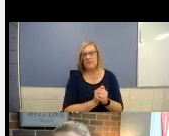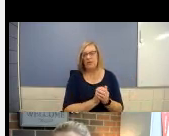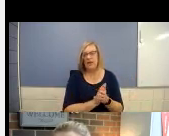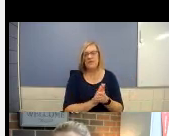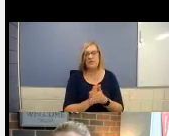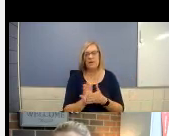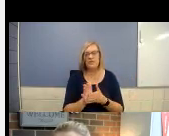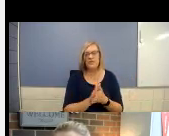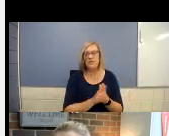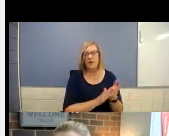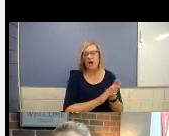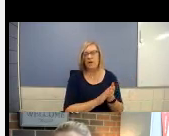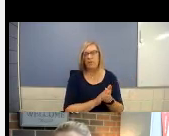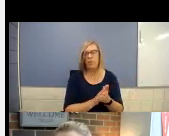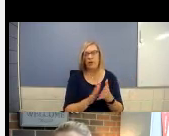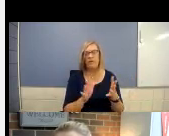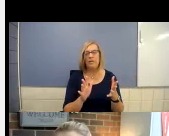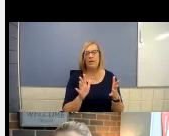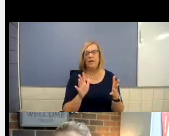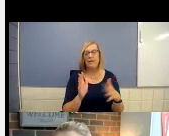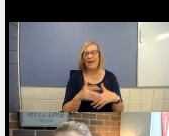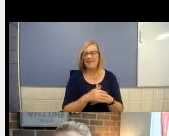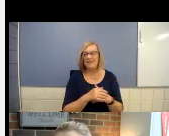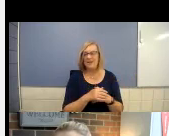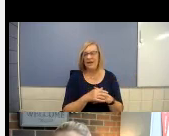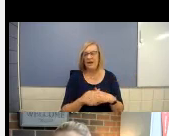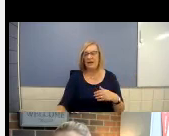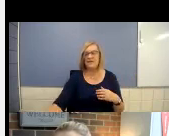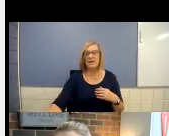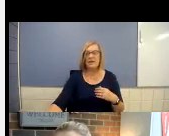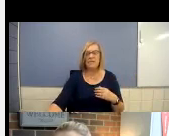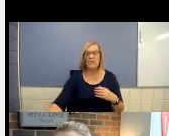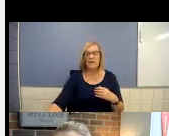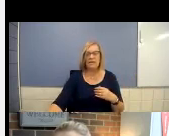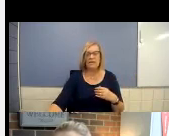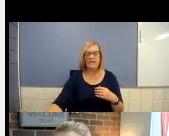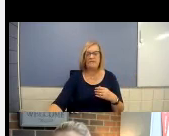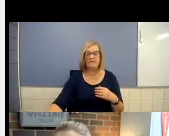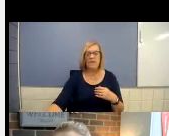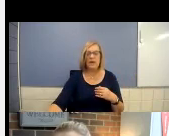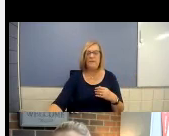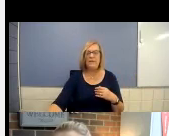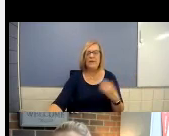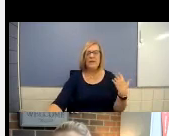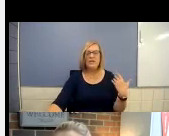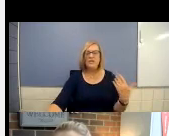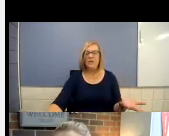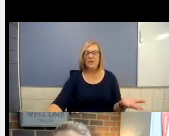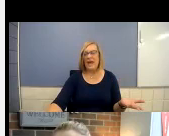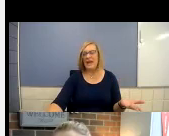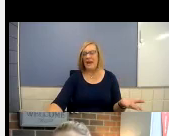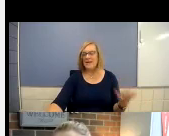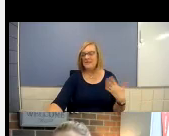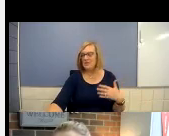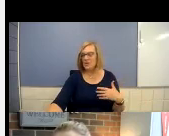apply them to real life situations with clients and both deaf and hearing. Okay, so